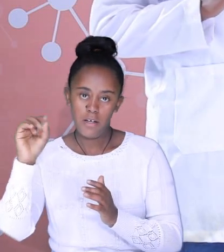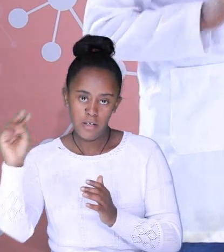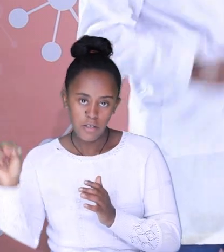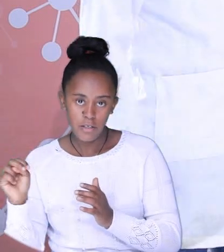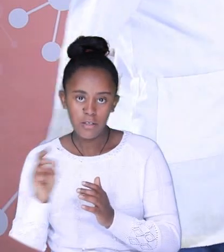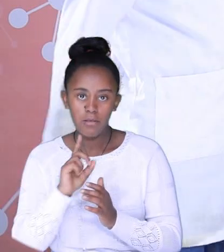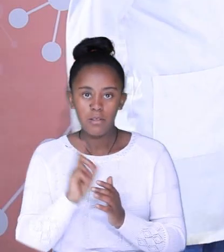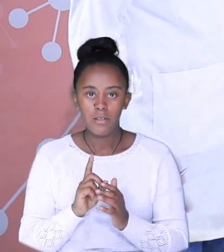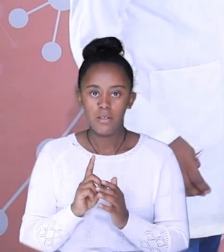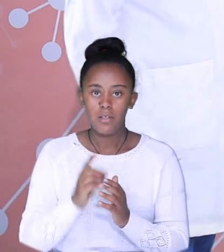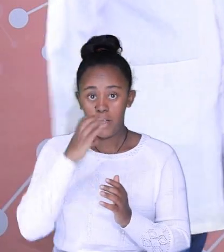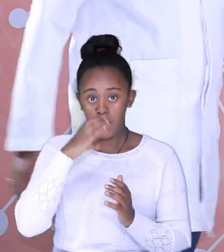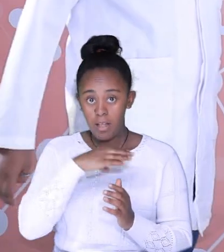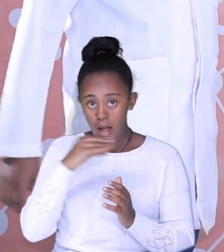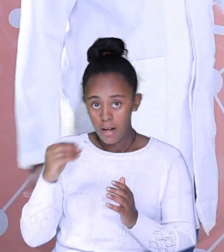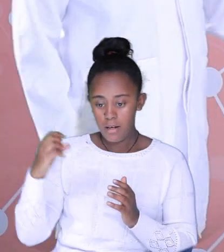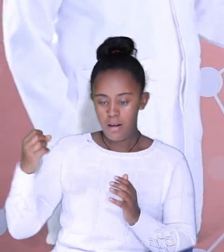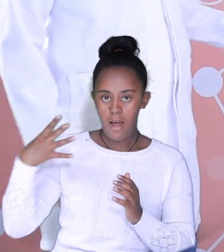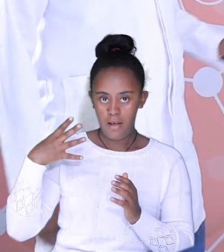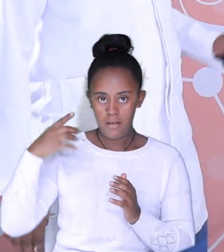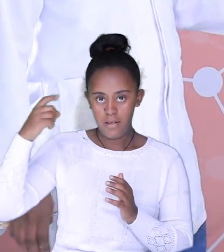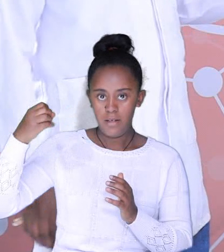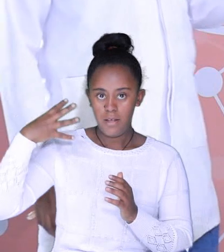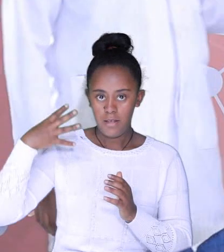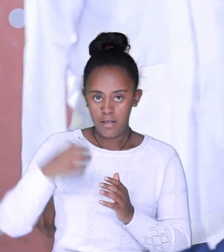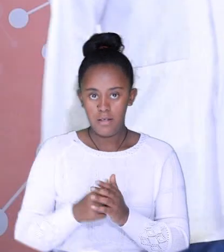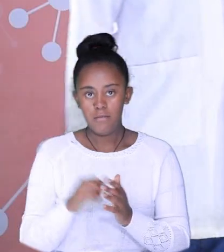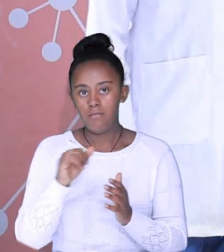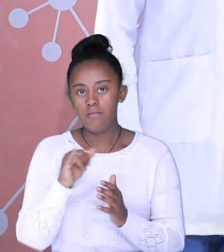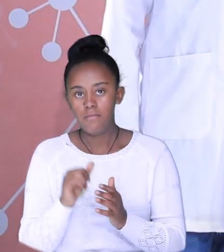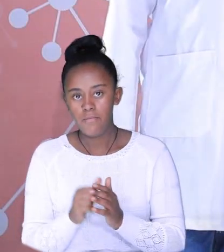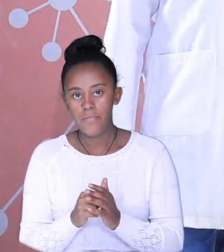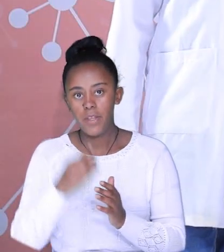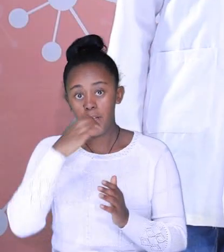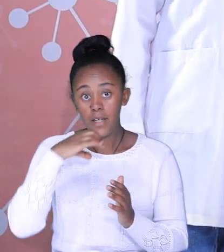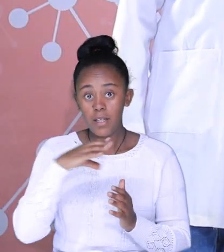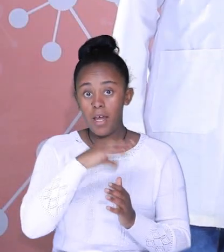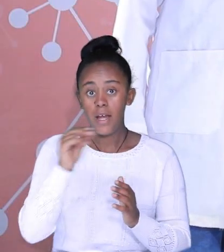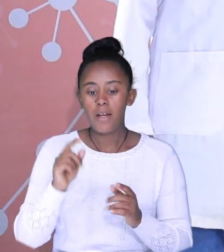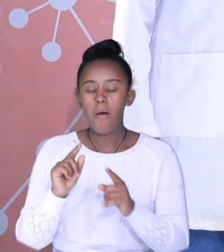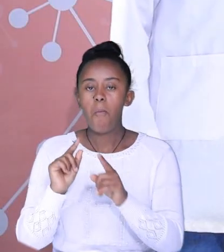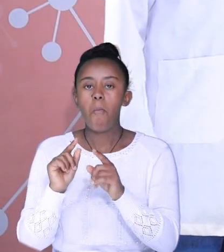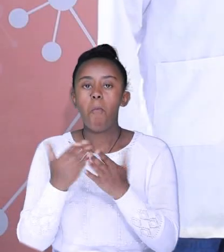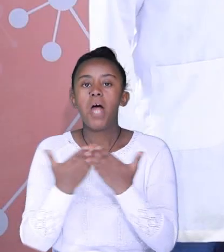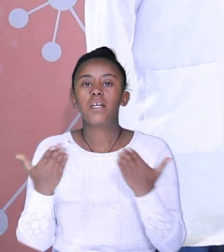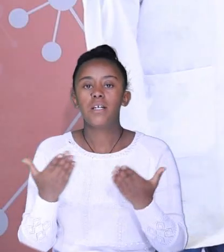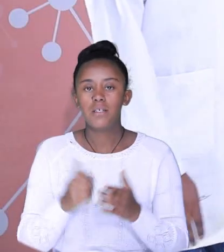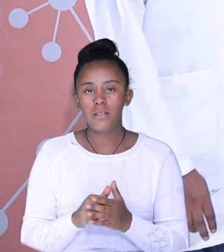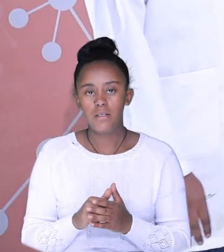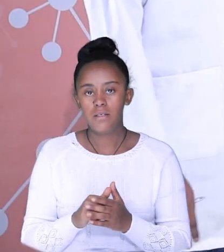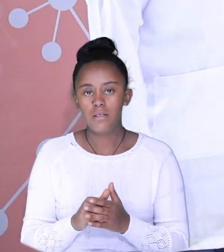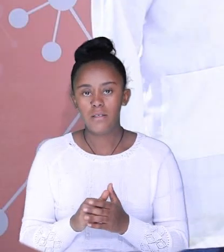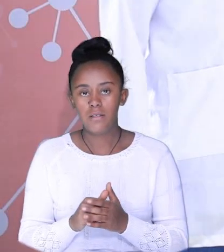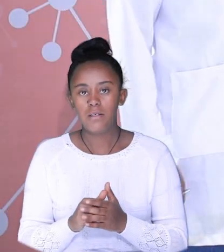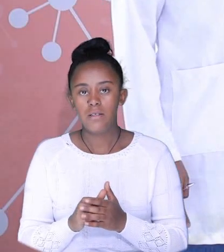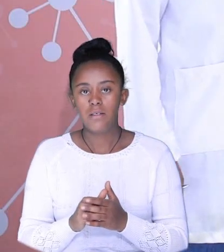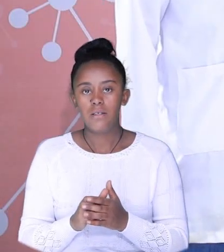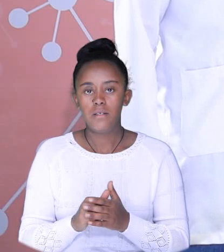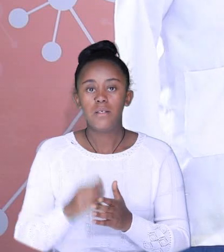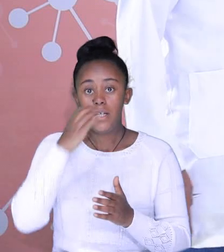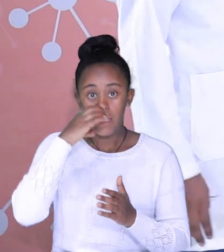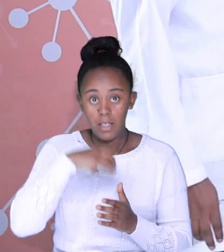light. The sun emits radiation in the form of light, heat and particles. Heat, light